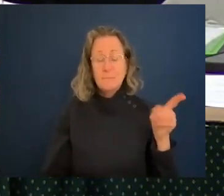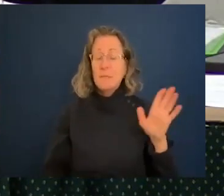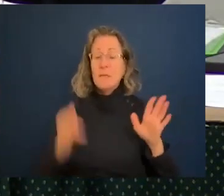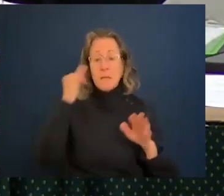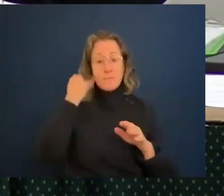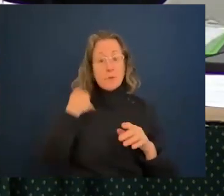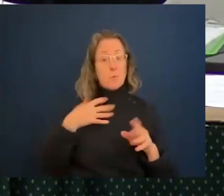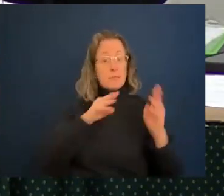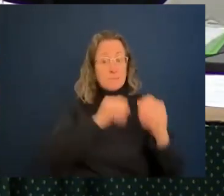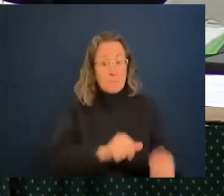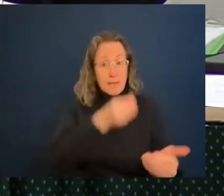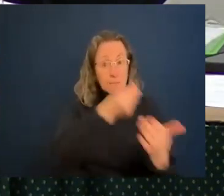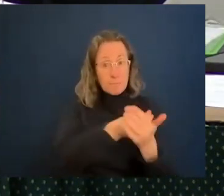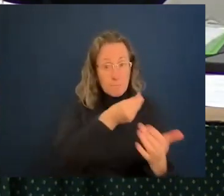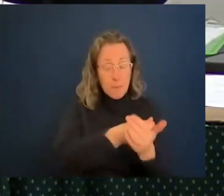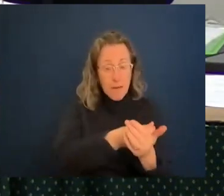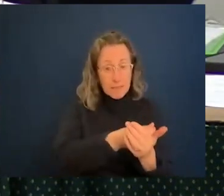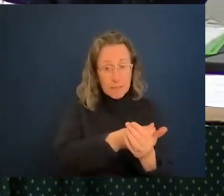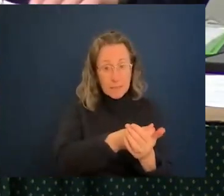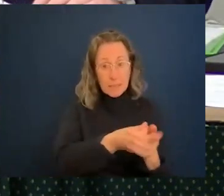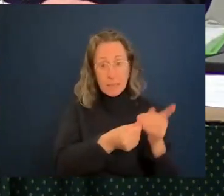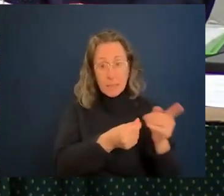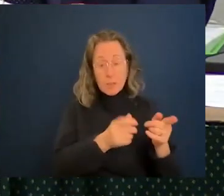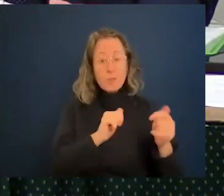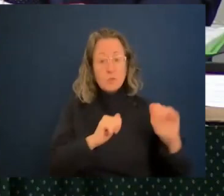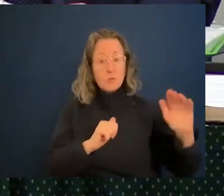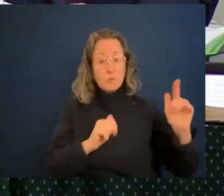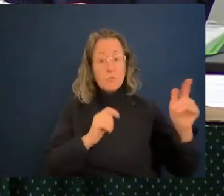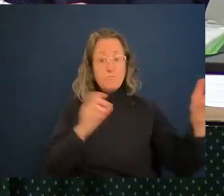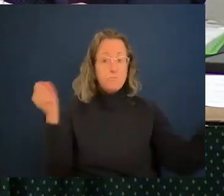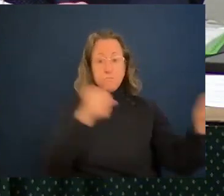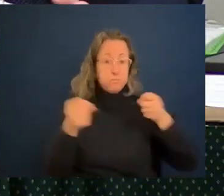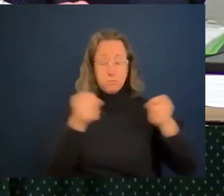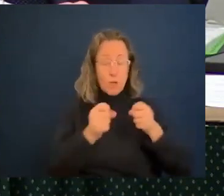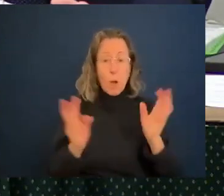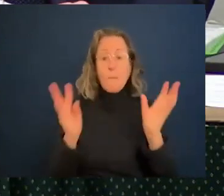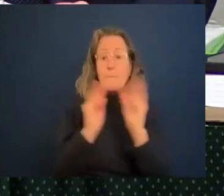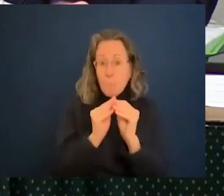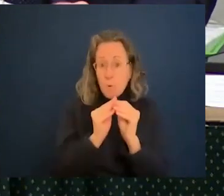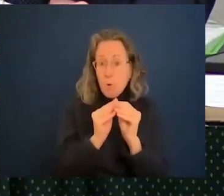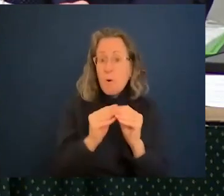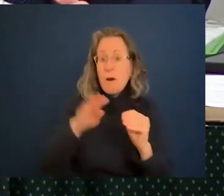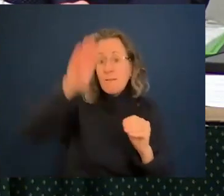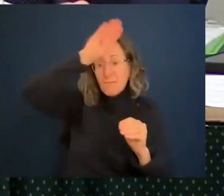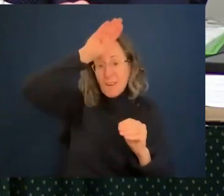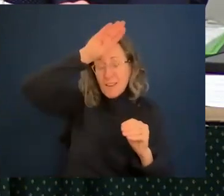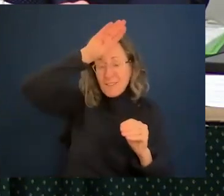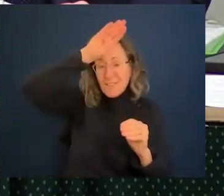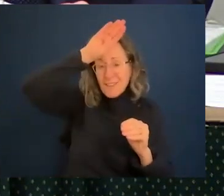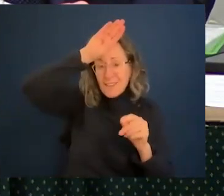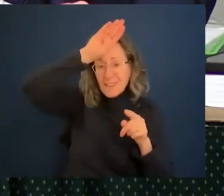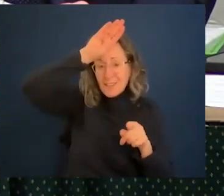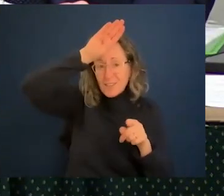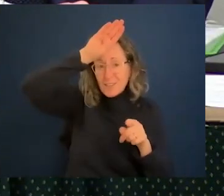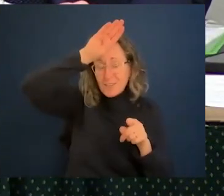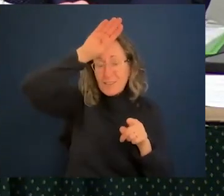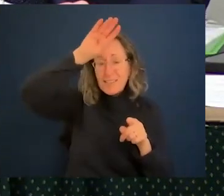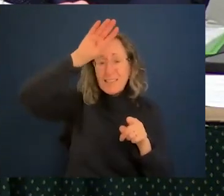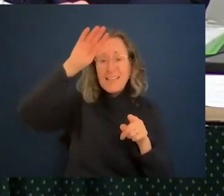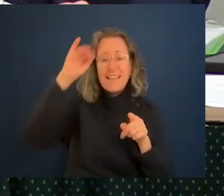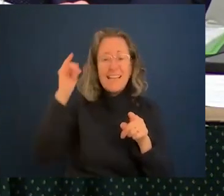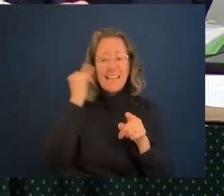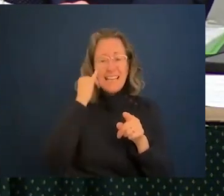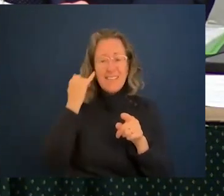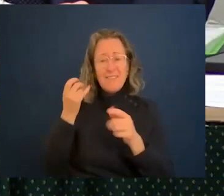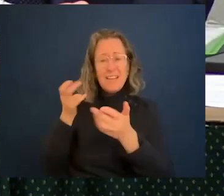to staff a hybrid option where we are not seeing the income that we would if we